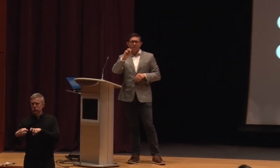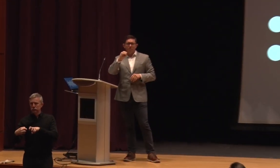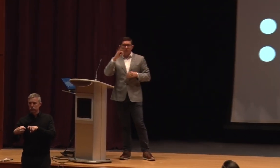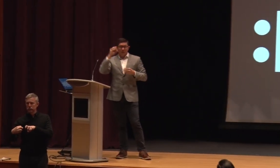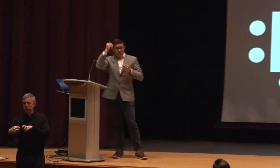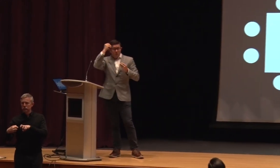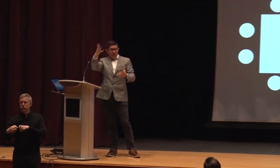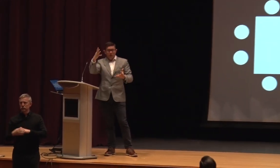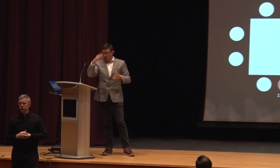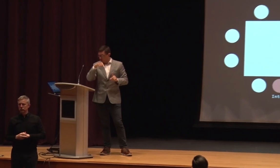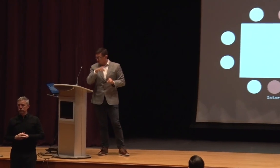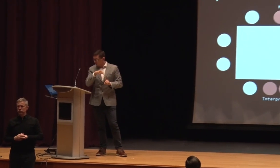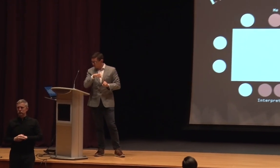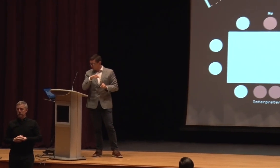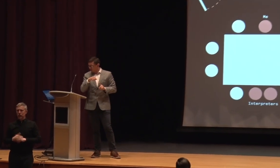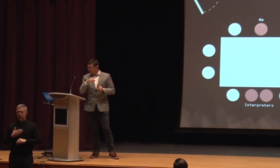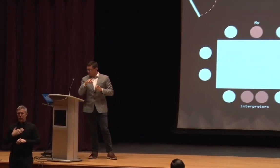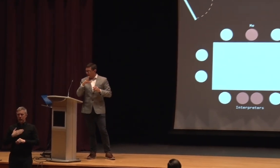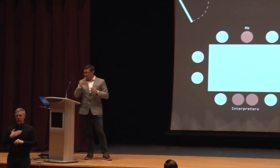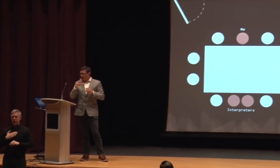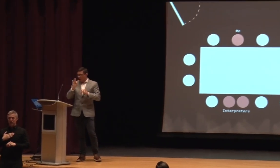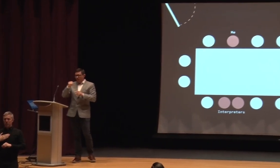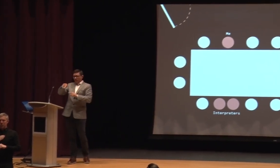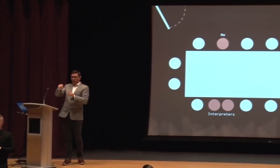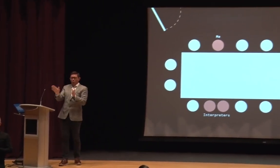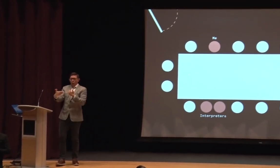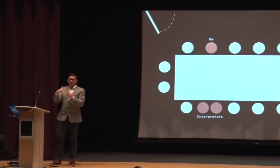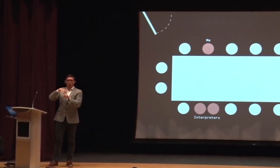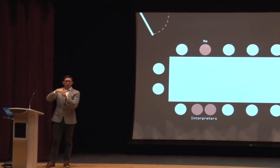close, my stream of information